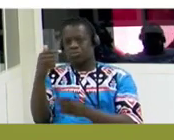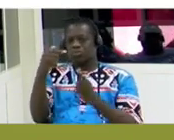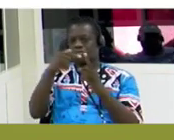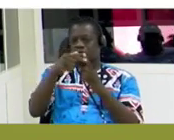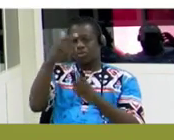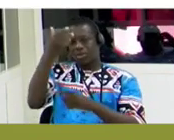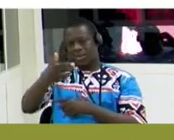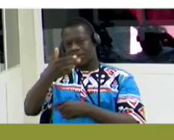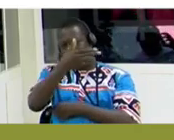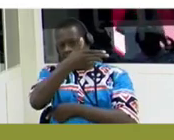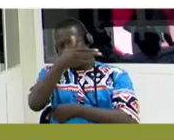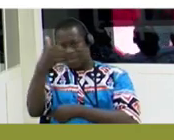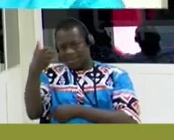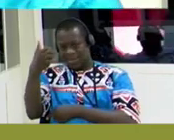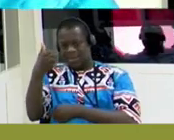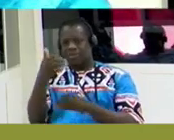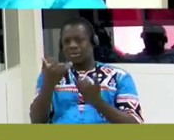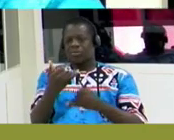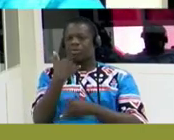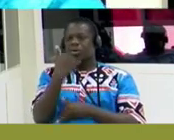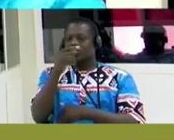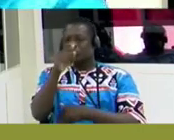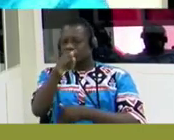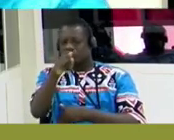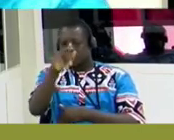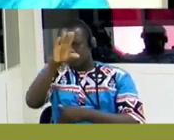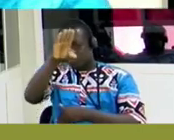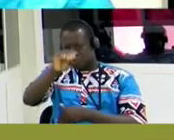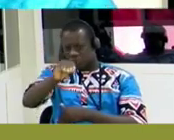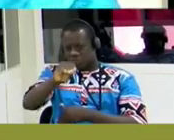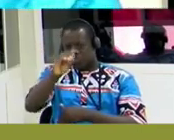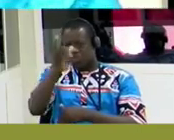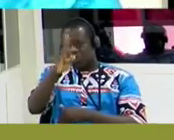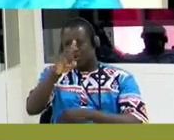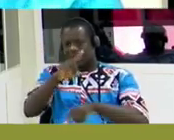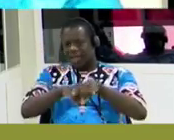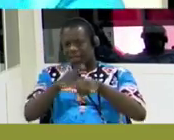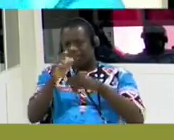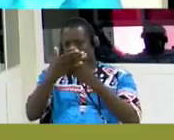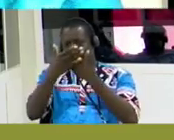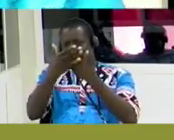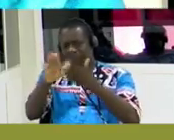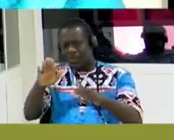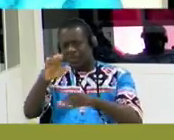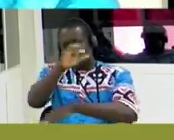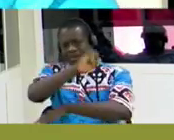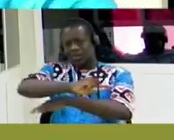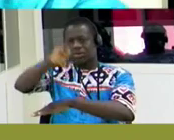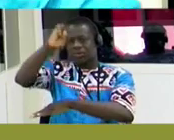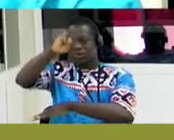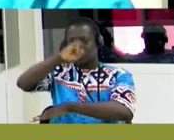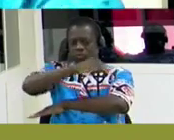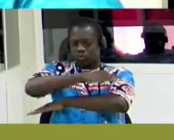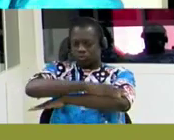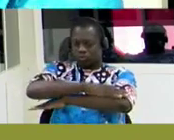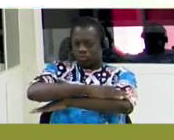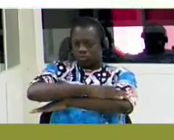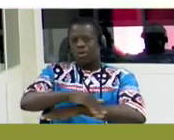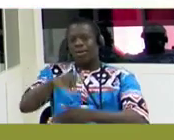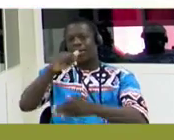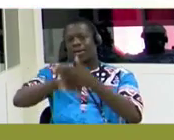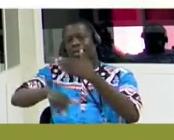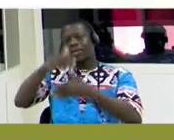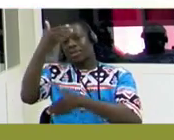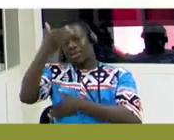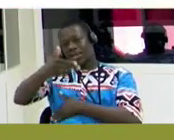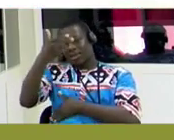1990. What did you do upon completion of secondary school? And I completed in